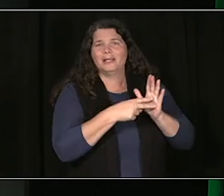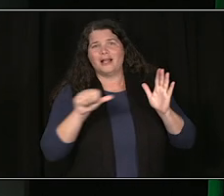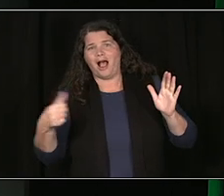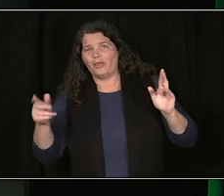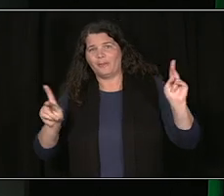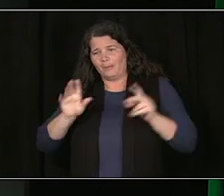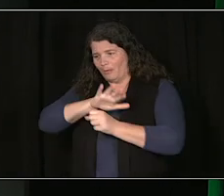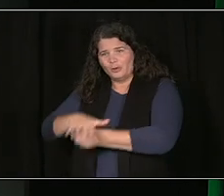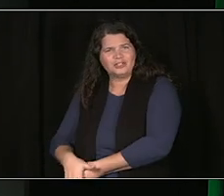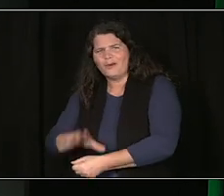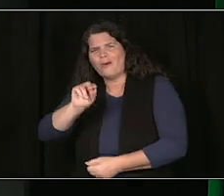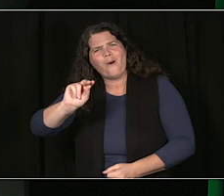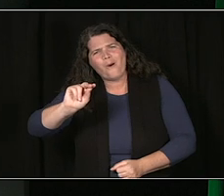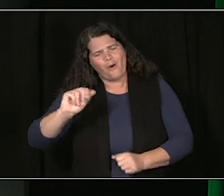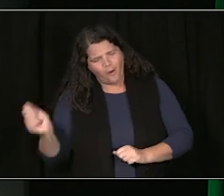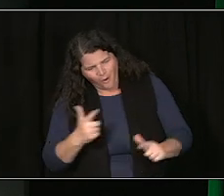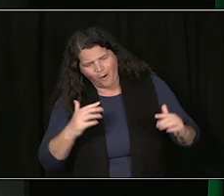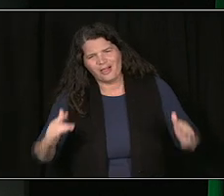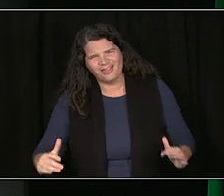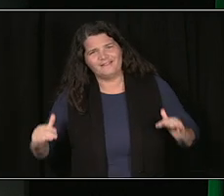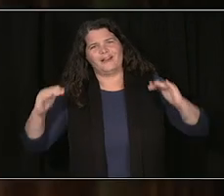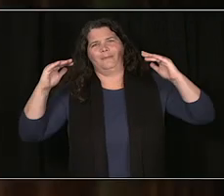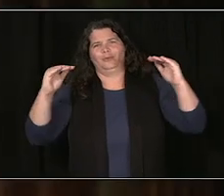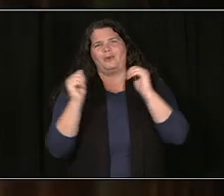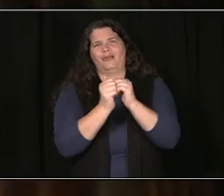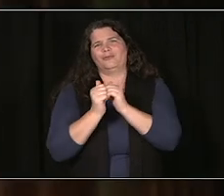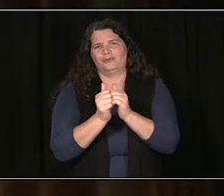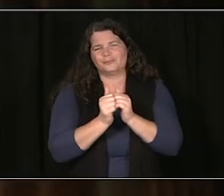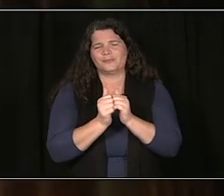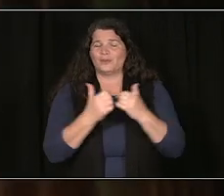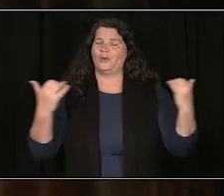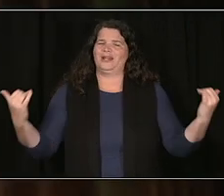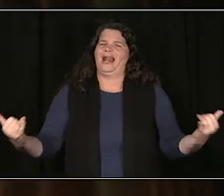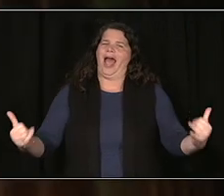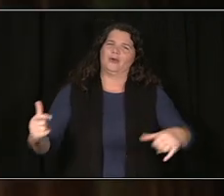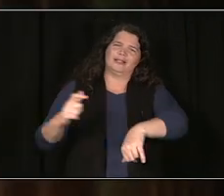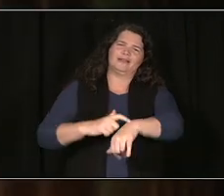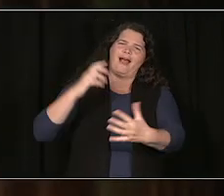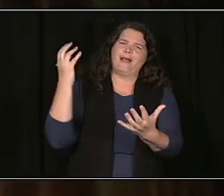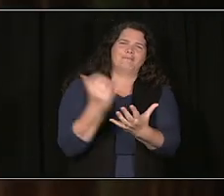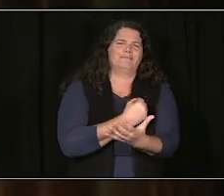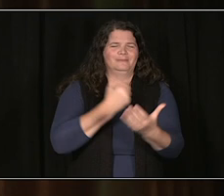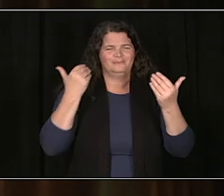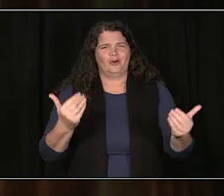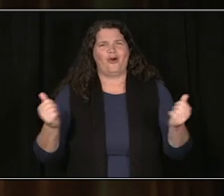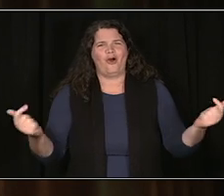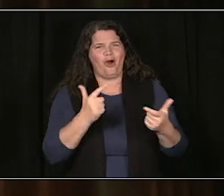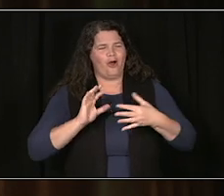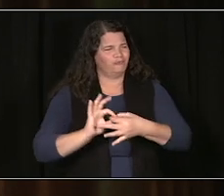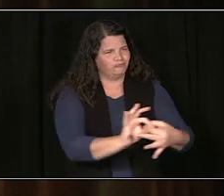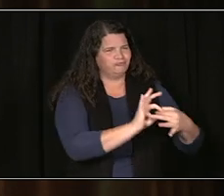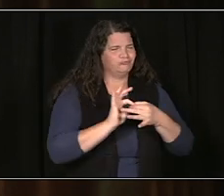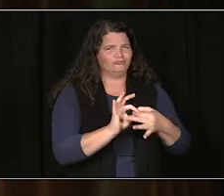else is failing. It means we're all being lifted up for the better. So now is the time to all join forces like